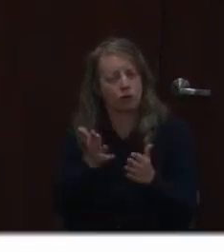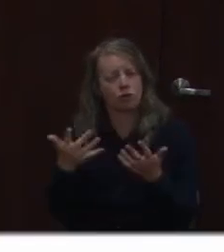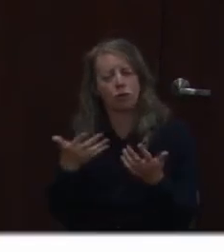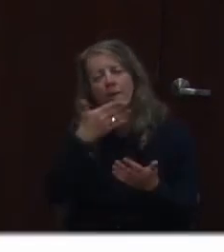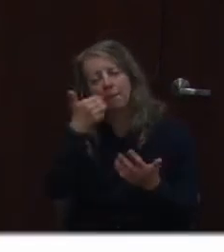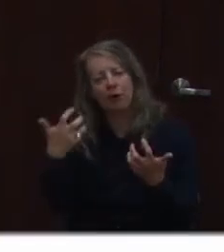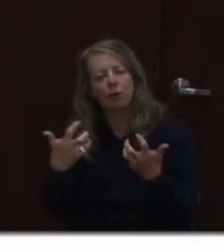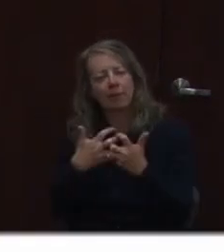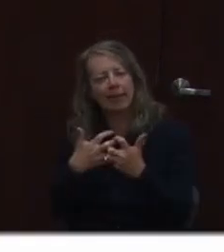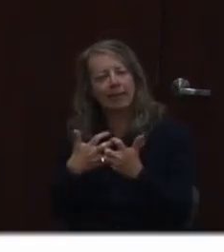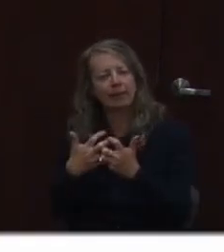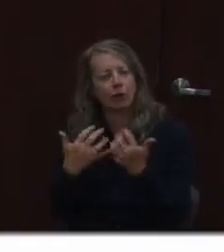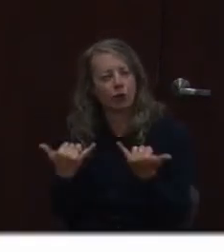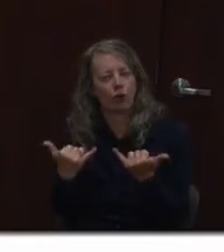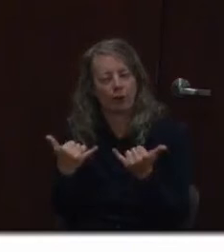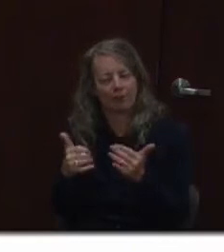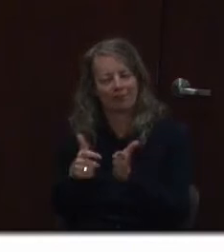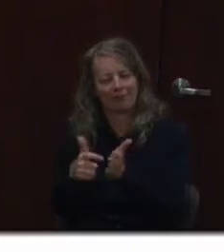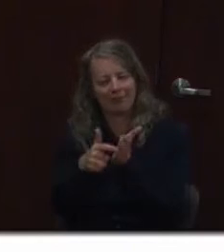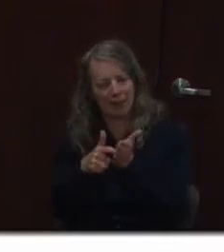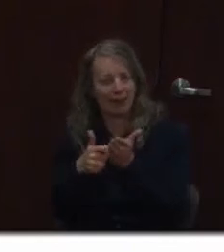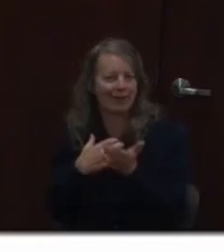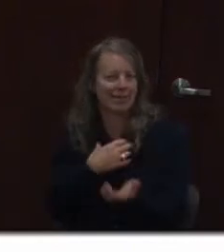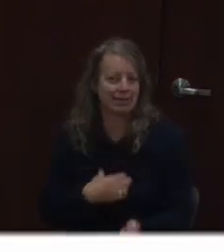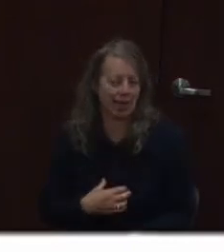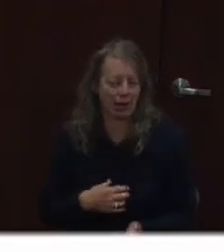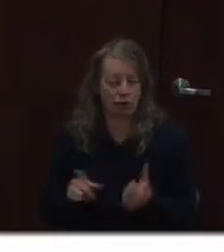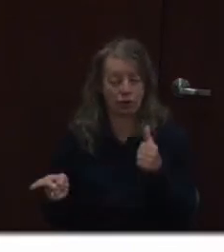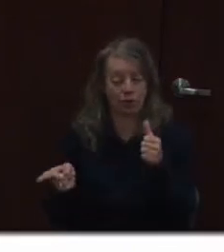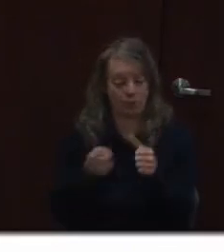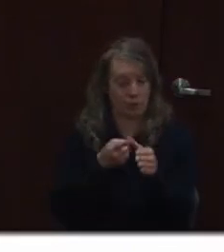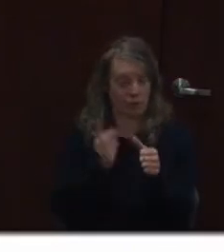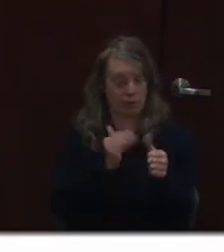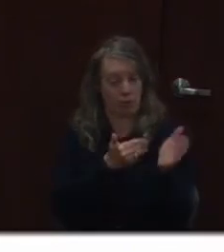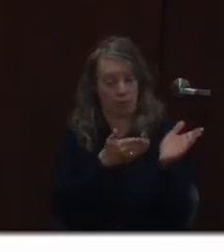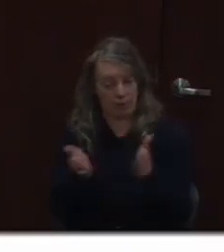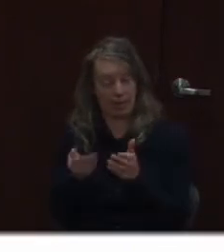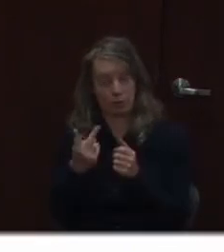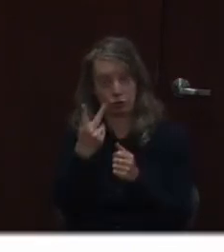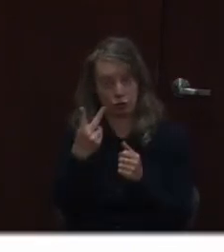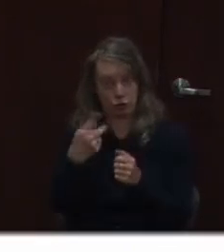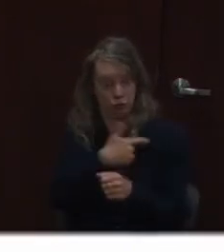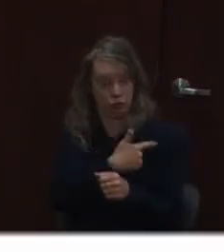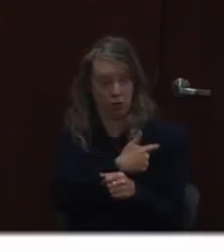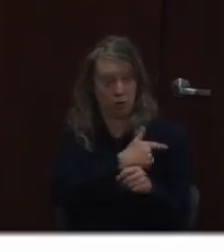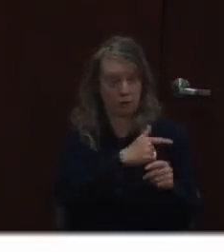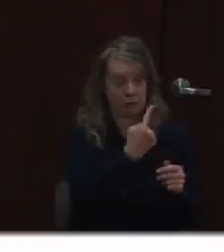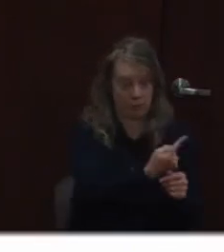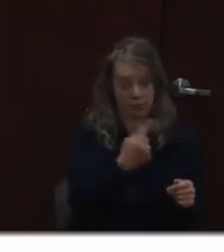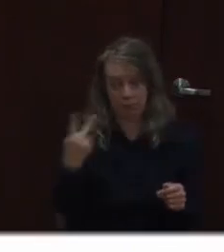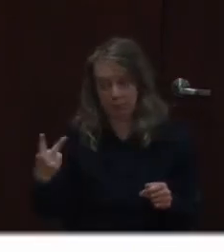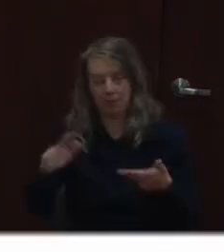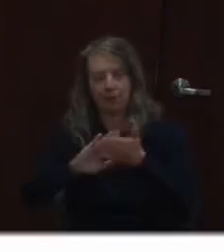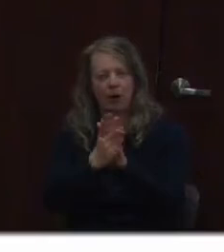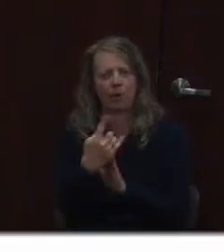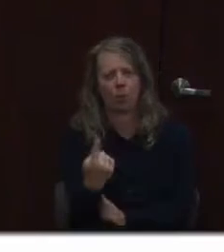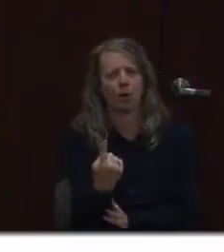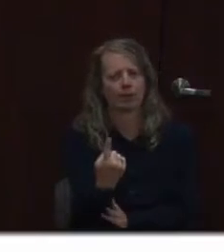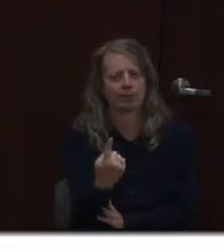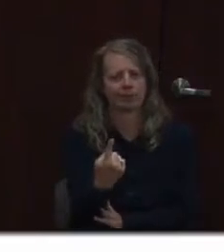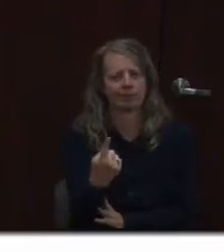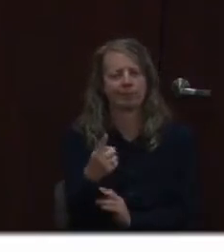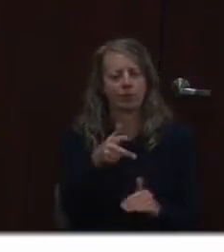that desire. So first, we're going to be consolidating our 2 sites into 1 site. Our drive-through sites have